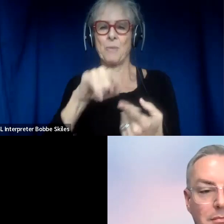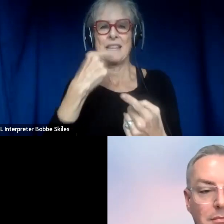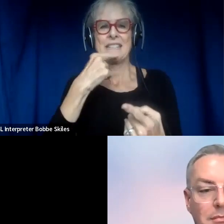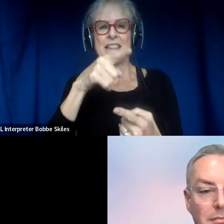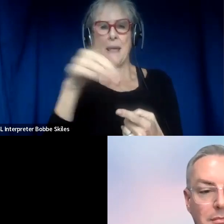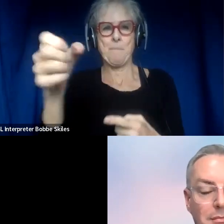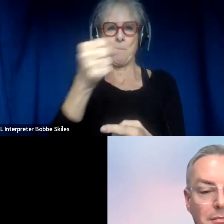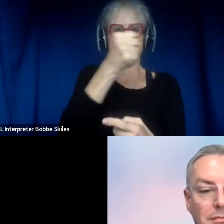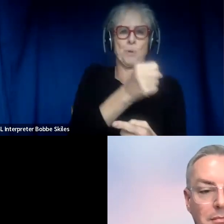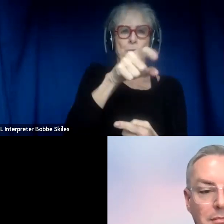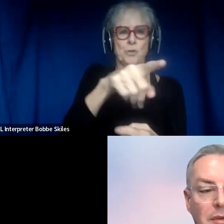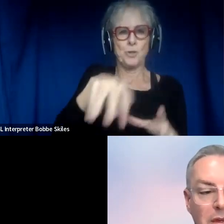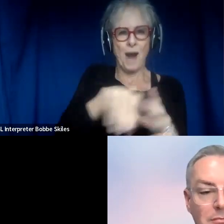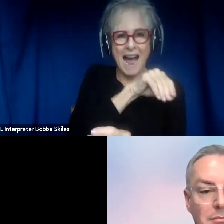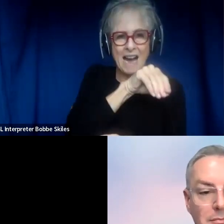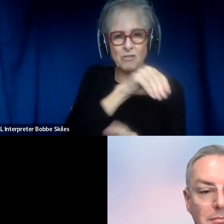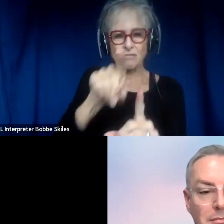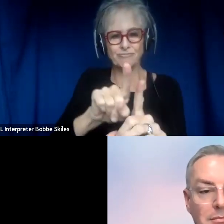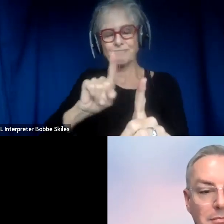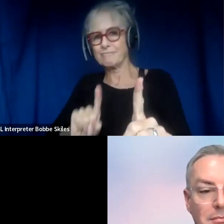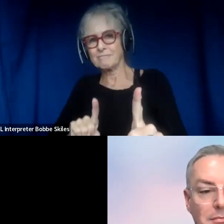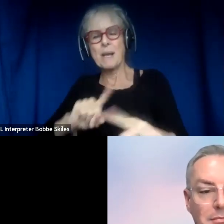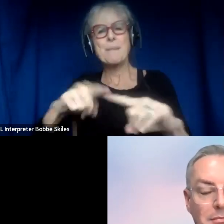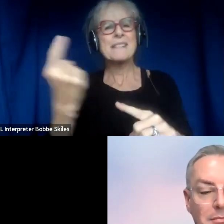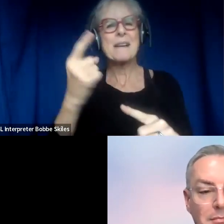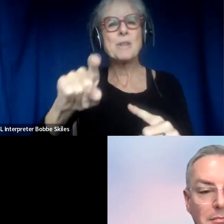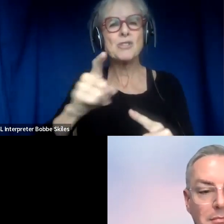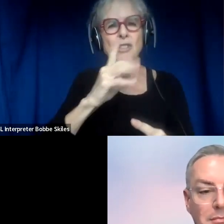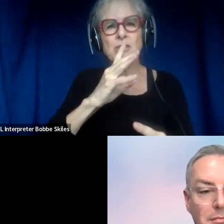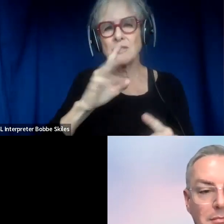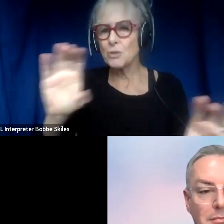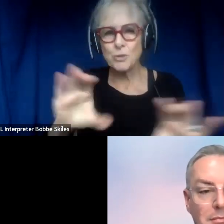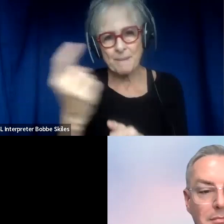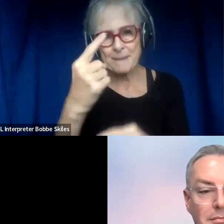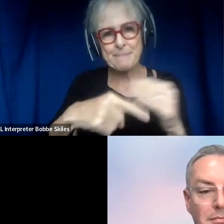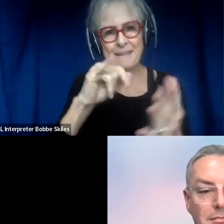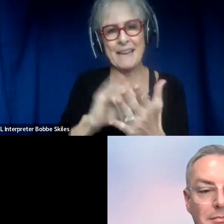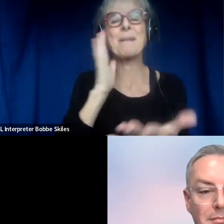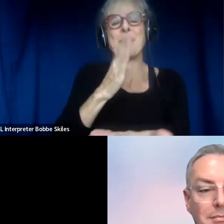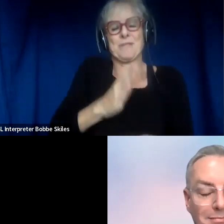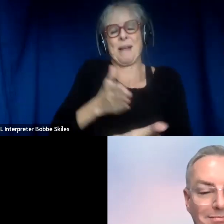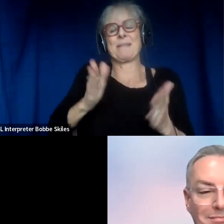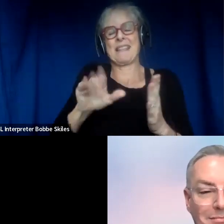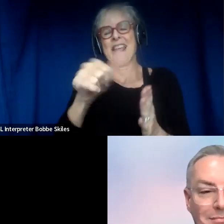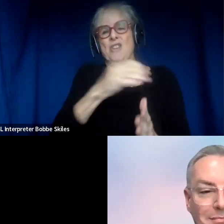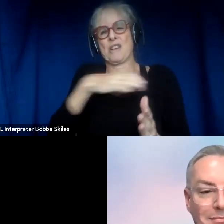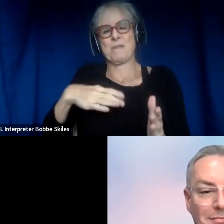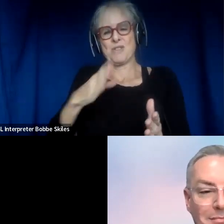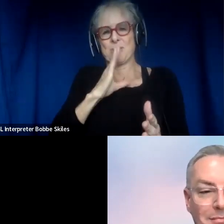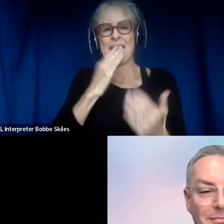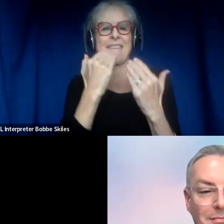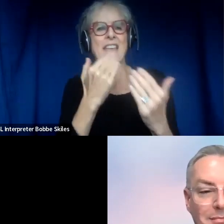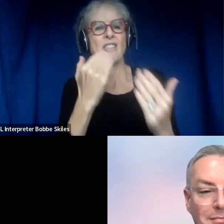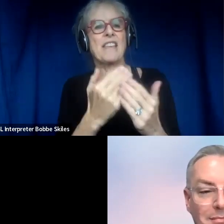out. Well, someone should fill that. But with that, I'm going to stop and let my other commissioners speak. Thank you. Thank you very much again